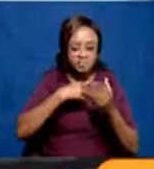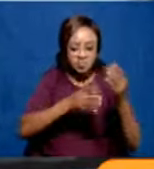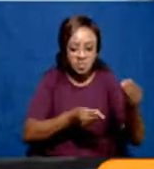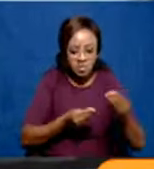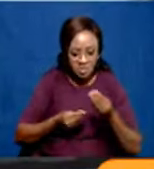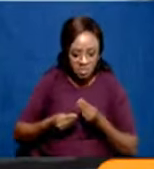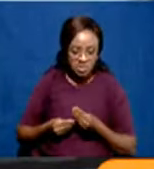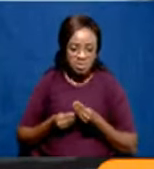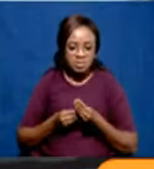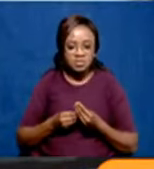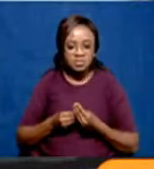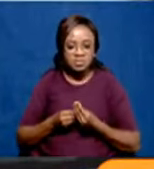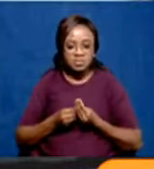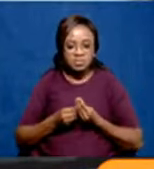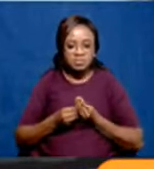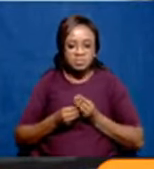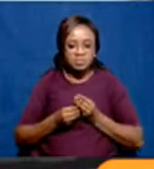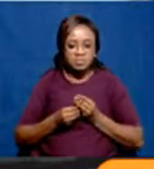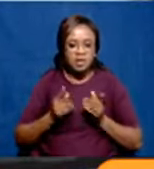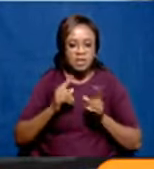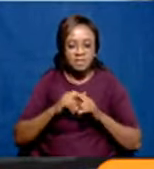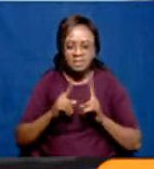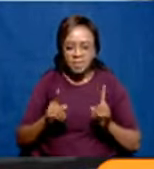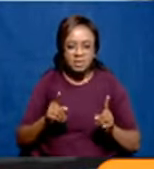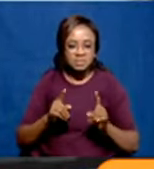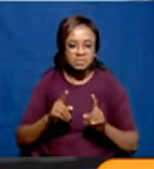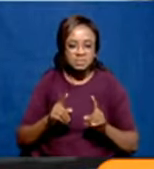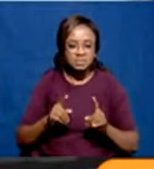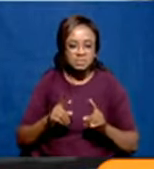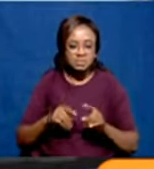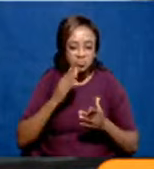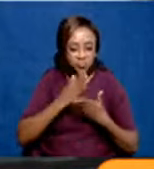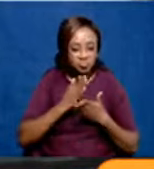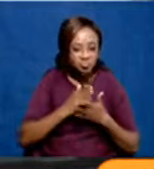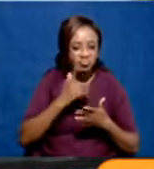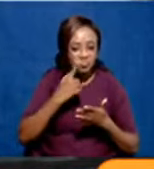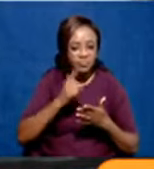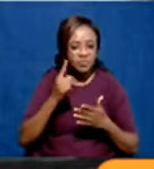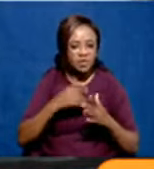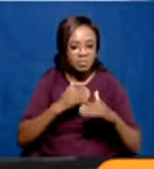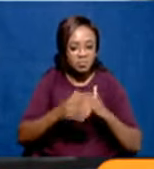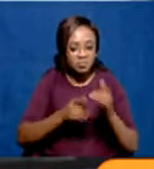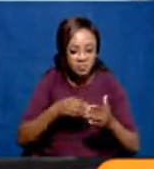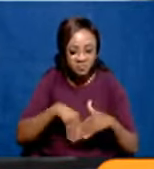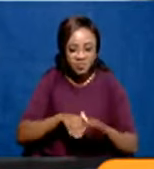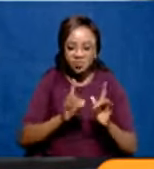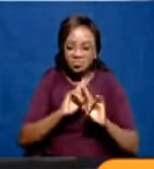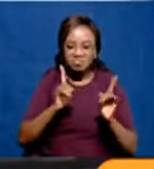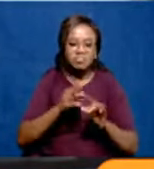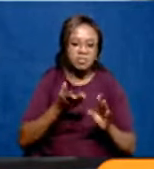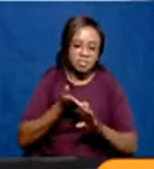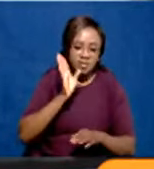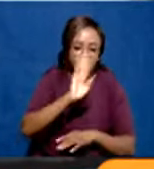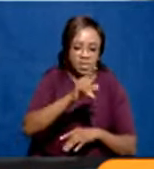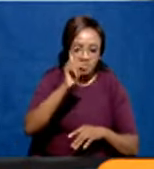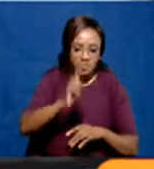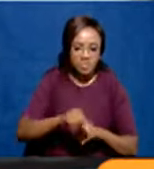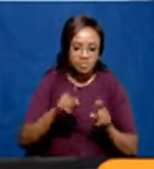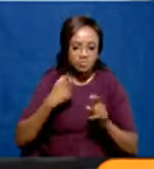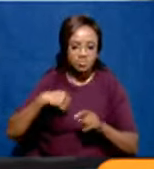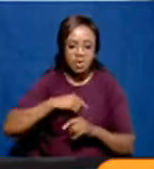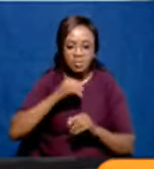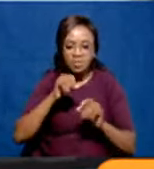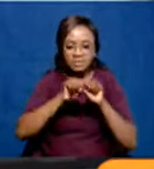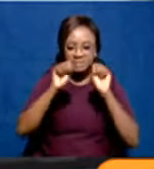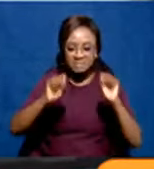to be returned, recovered. Okay. So those are the things that I can say at the moment. So in essence, we are saying our fraud detection systems have got